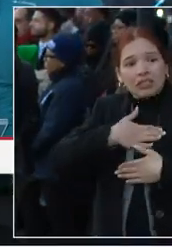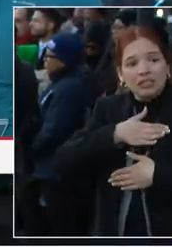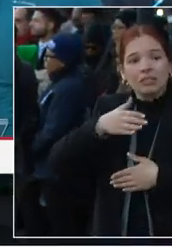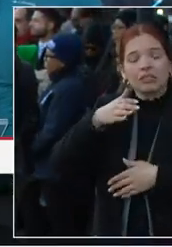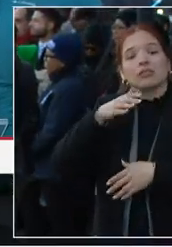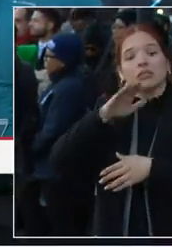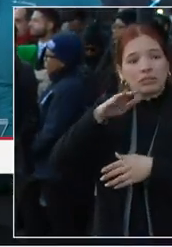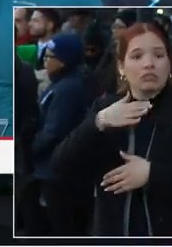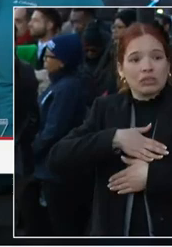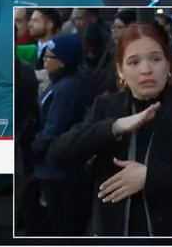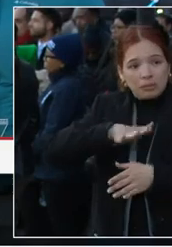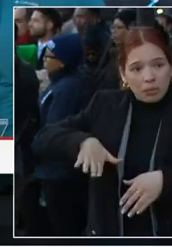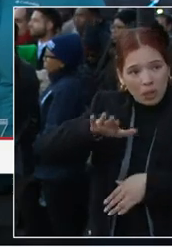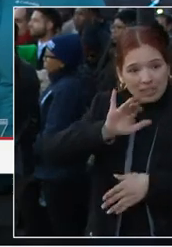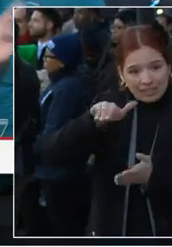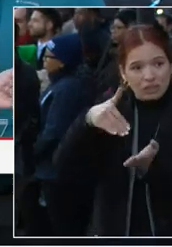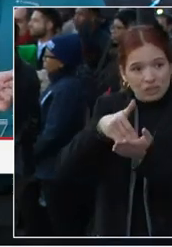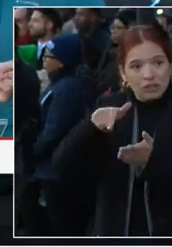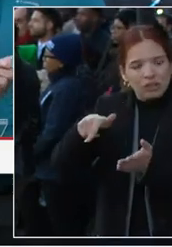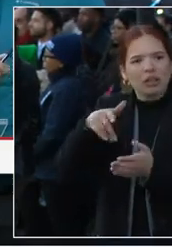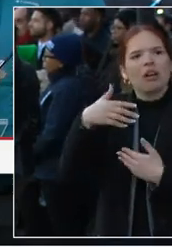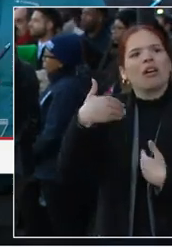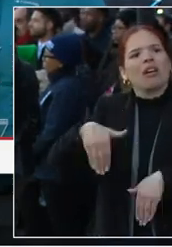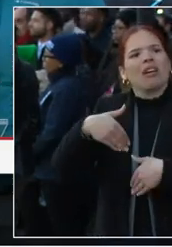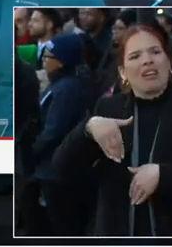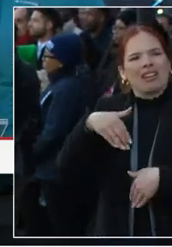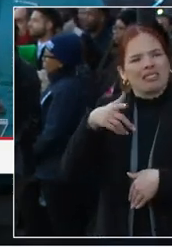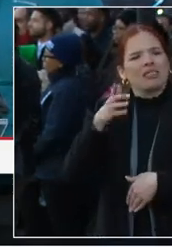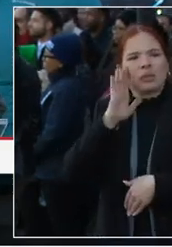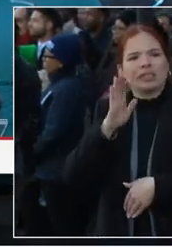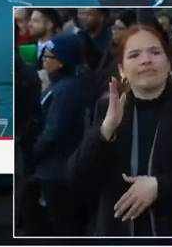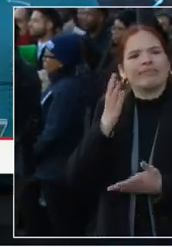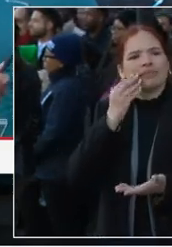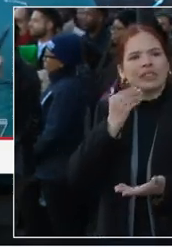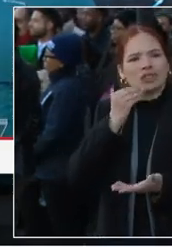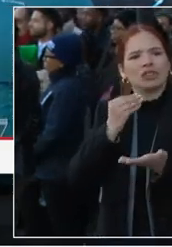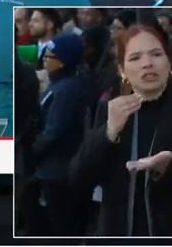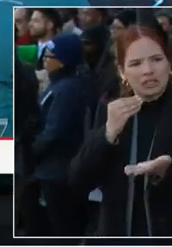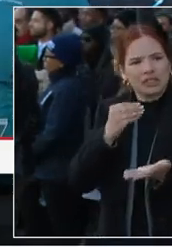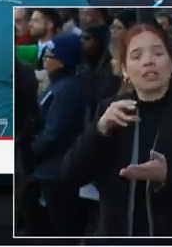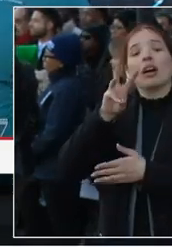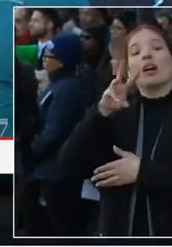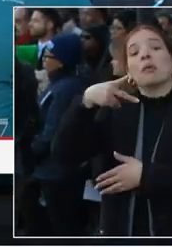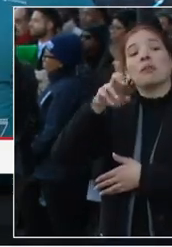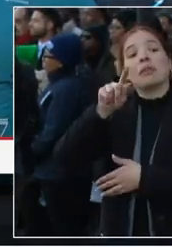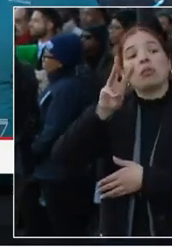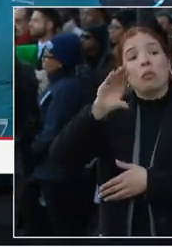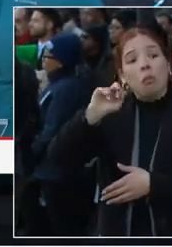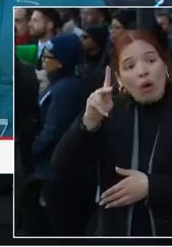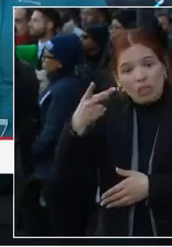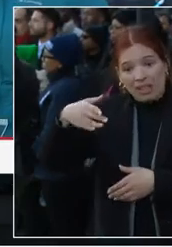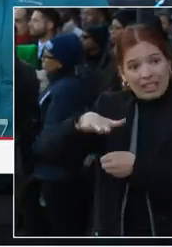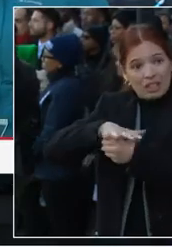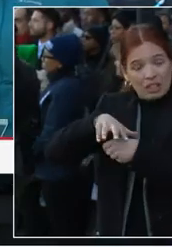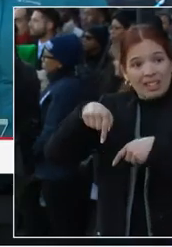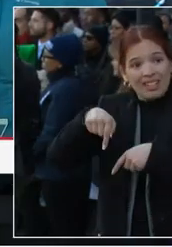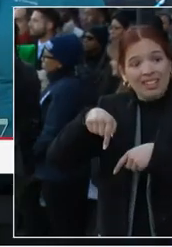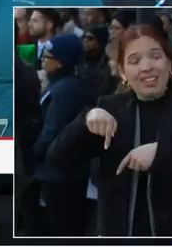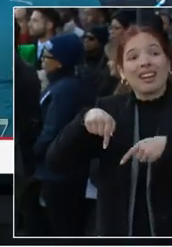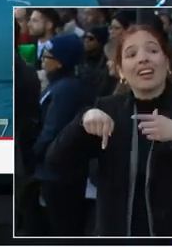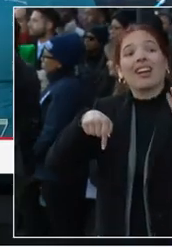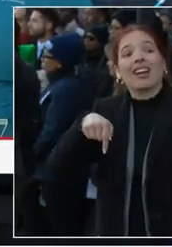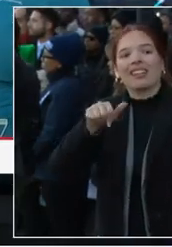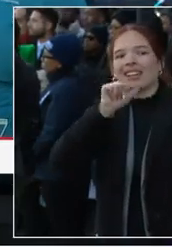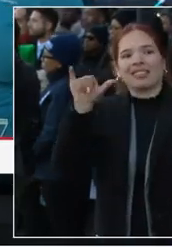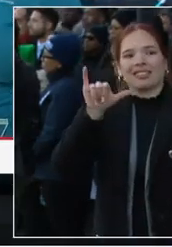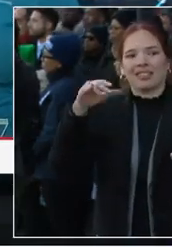very unfortunate experience, or whether it's the Petworth Library, these are folks, they aren't like the chief and his team with a badge